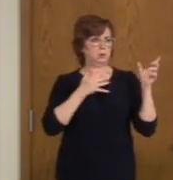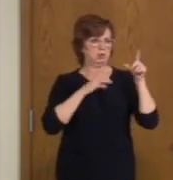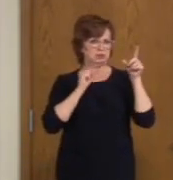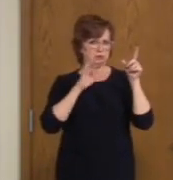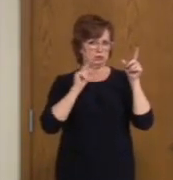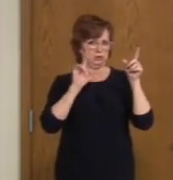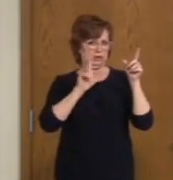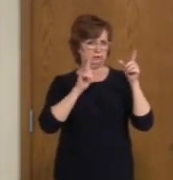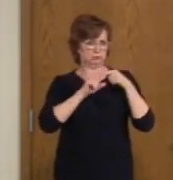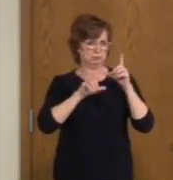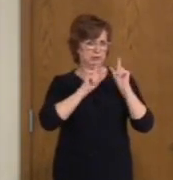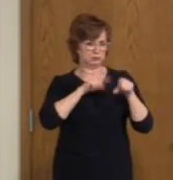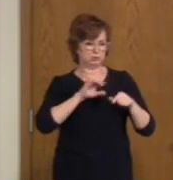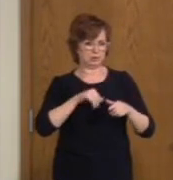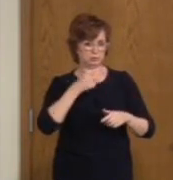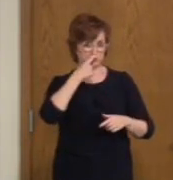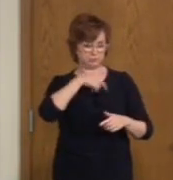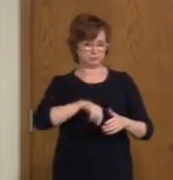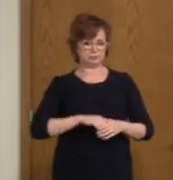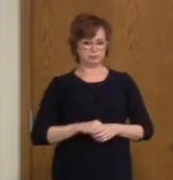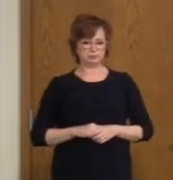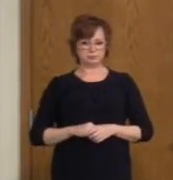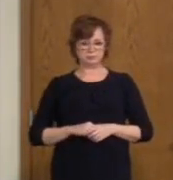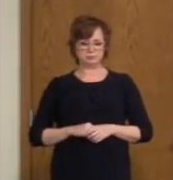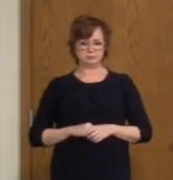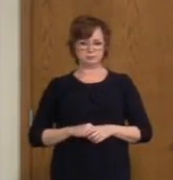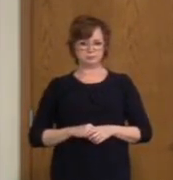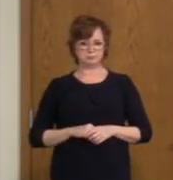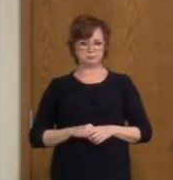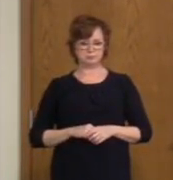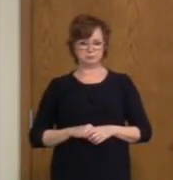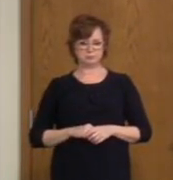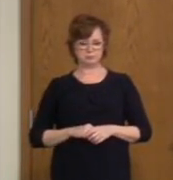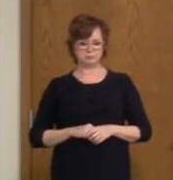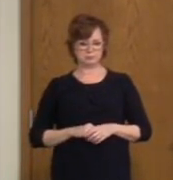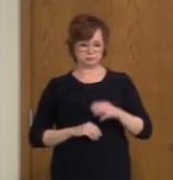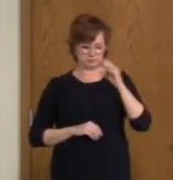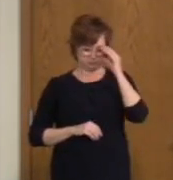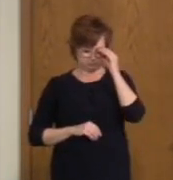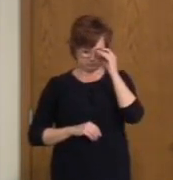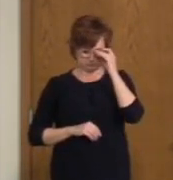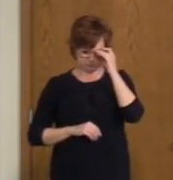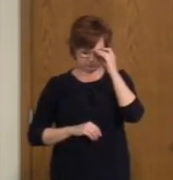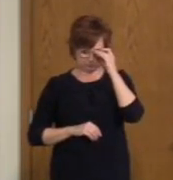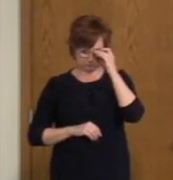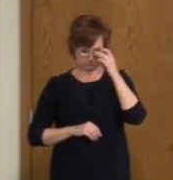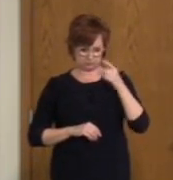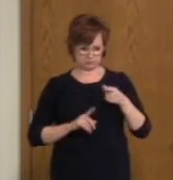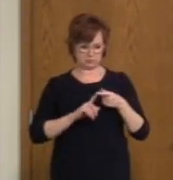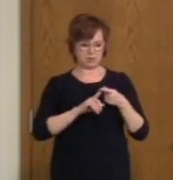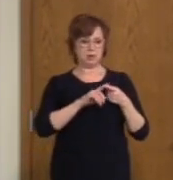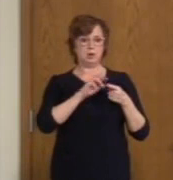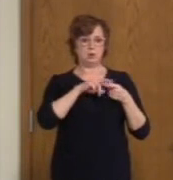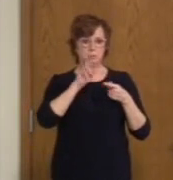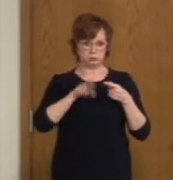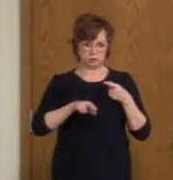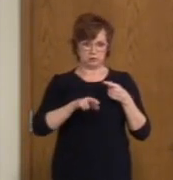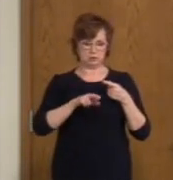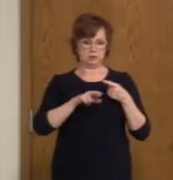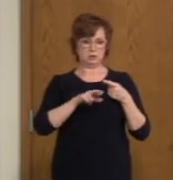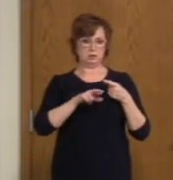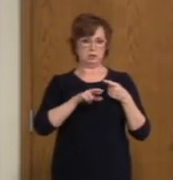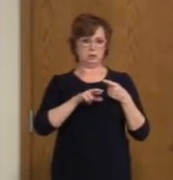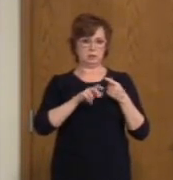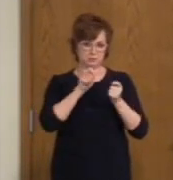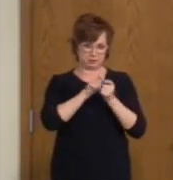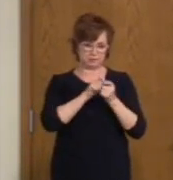again to speak to the ability of all of our ICU capacity, but in Regina in particular, the ability to flex that